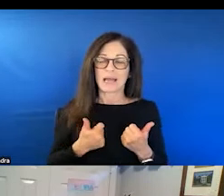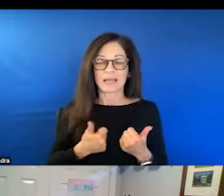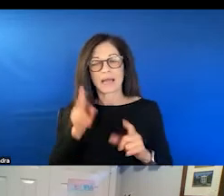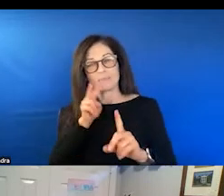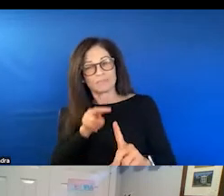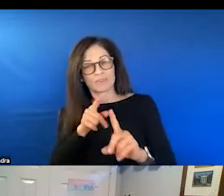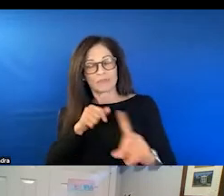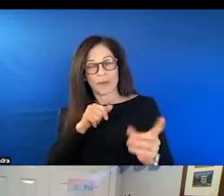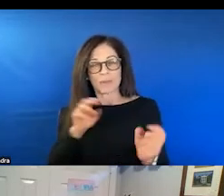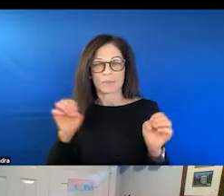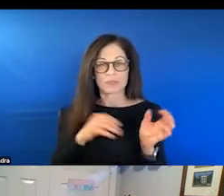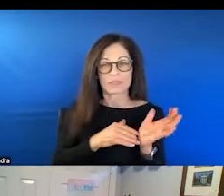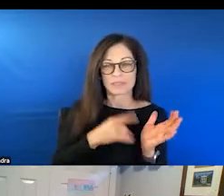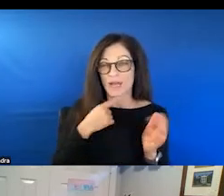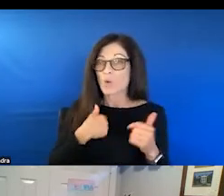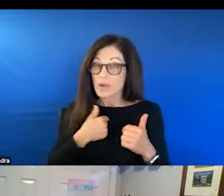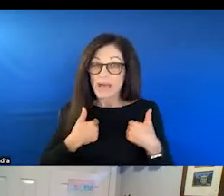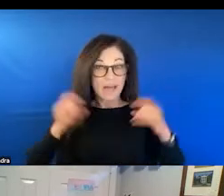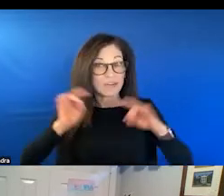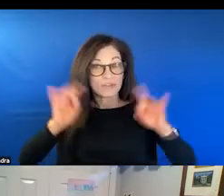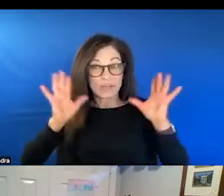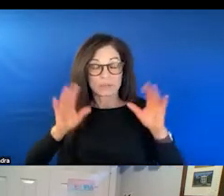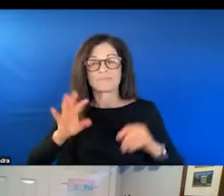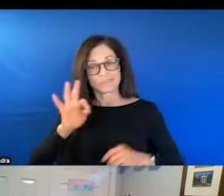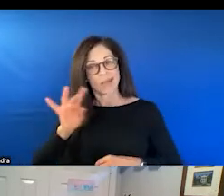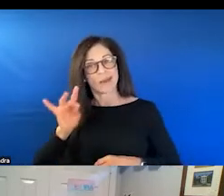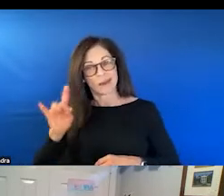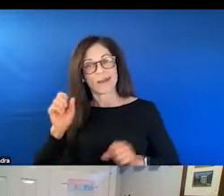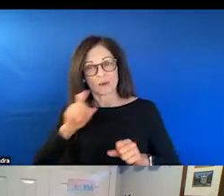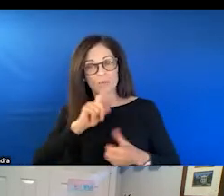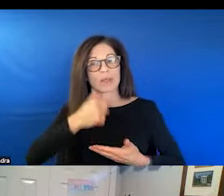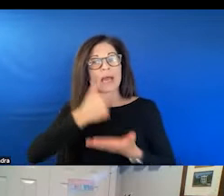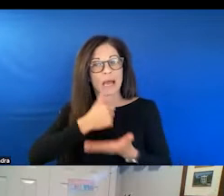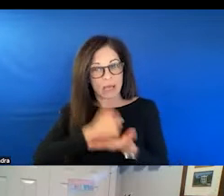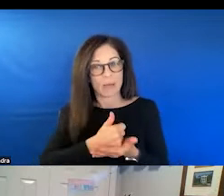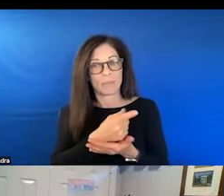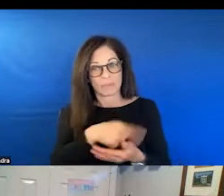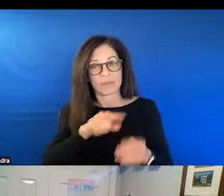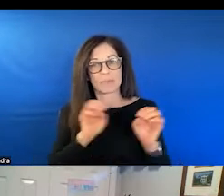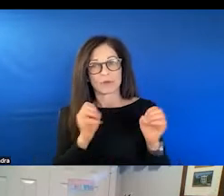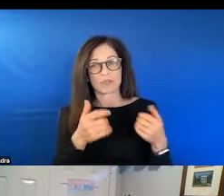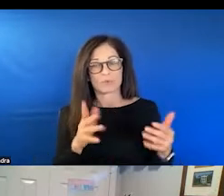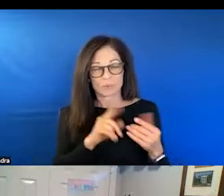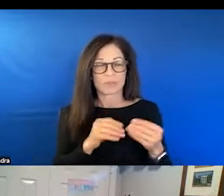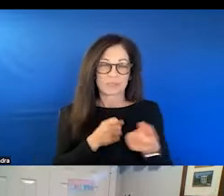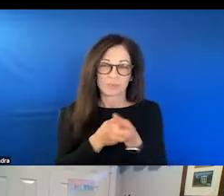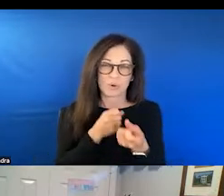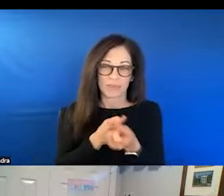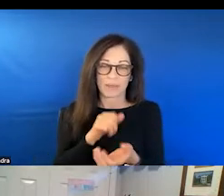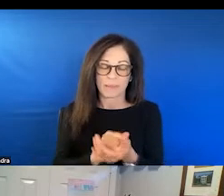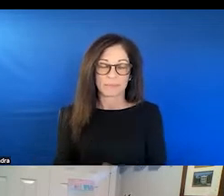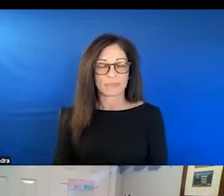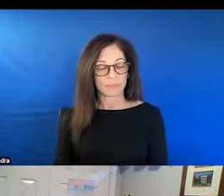that we have a crisis that 988 can really make a dent in and really help them out in a supportive way. Next slide,